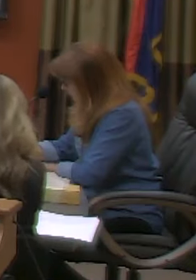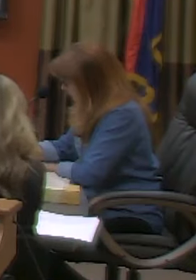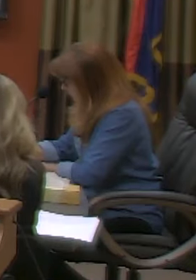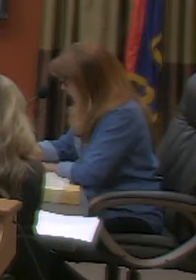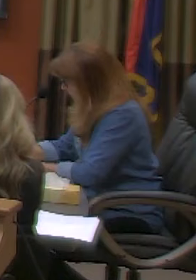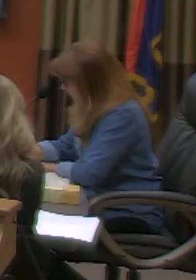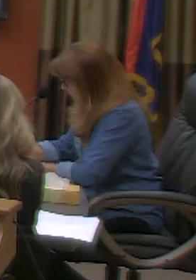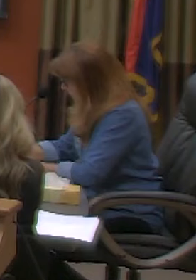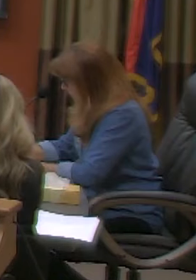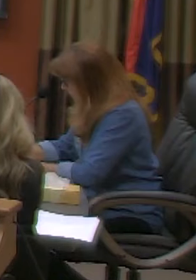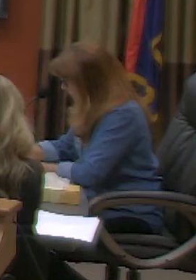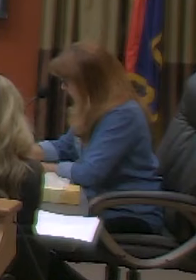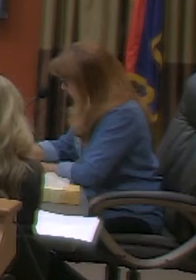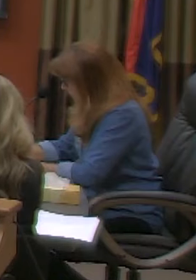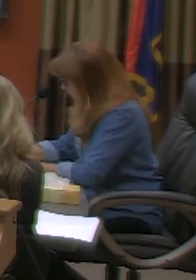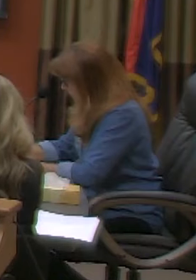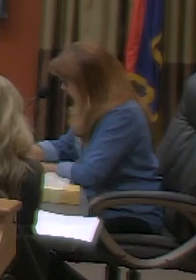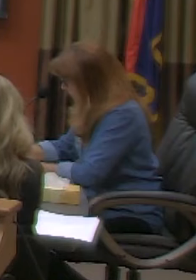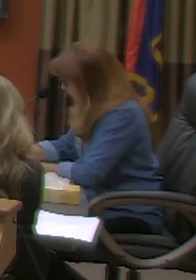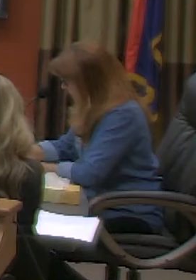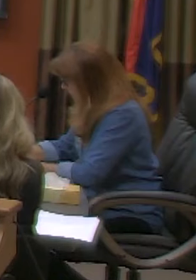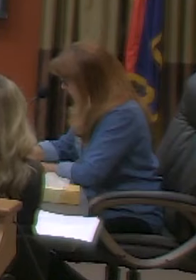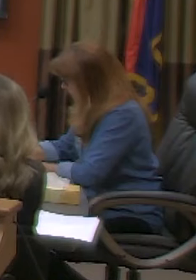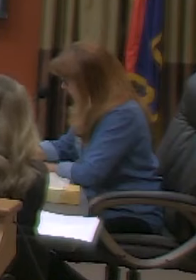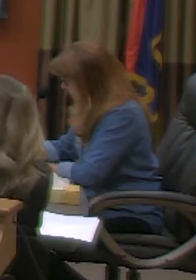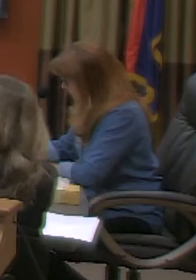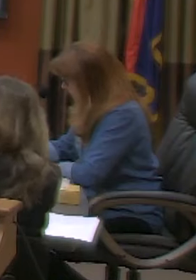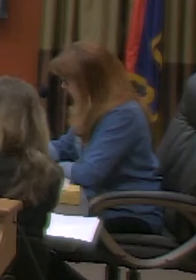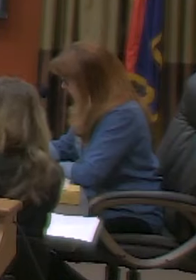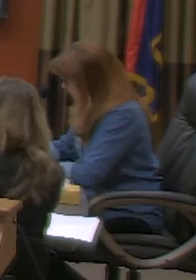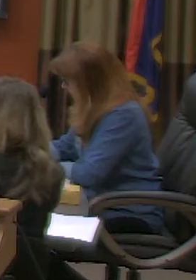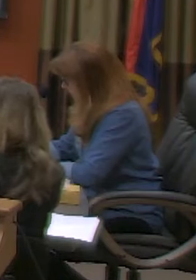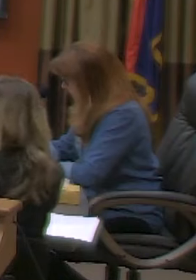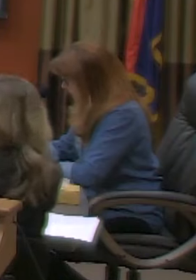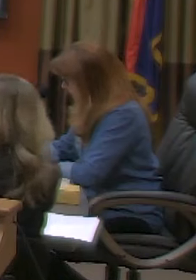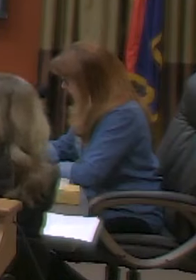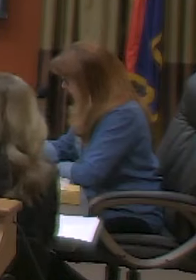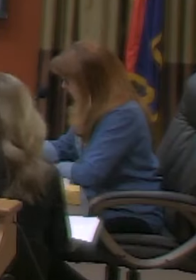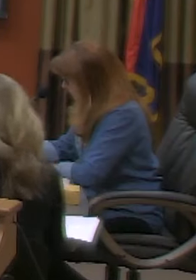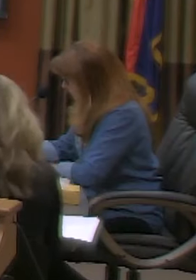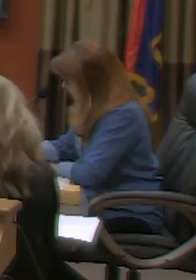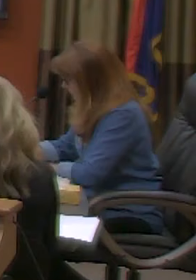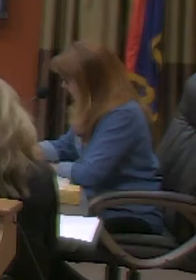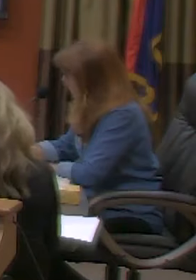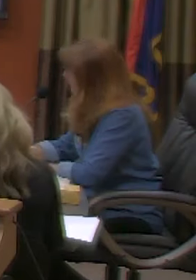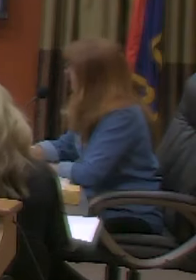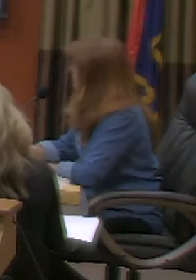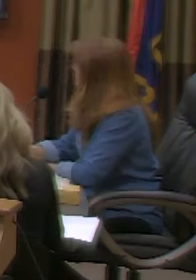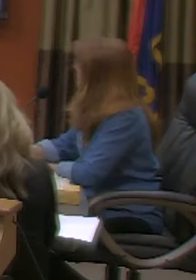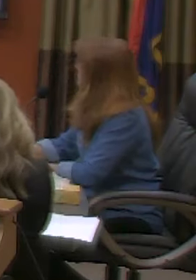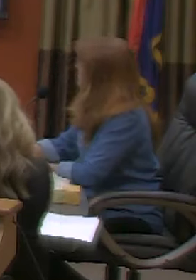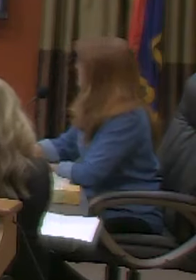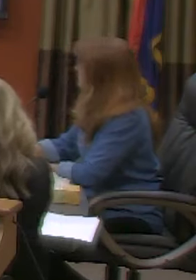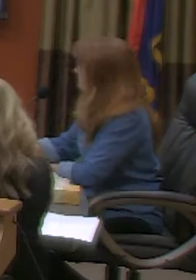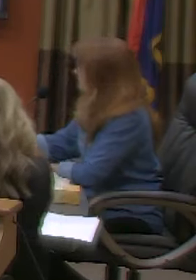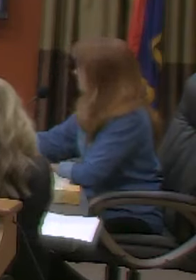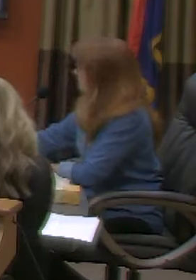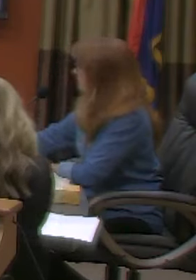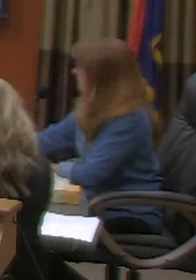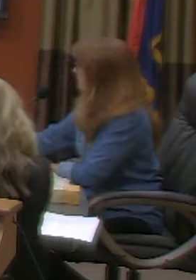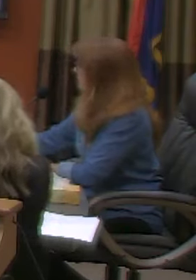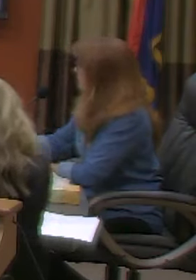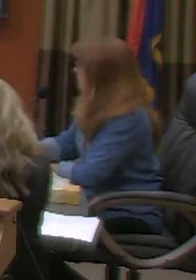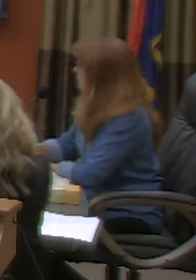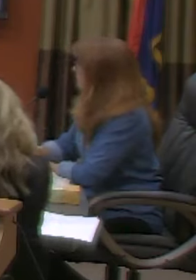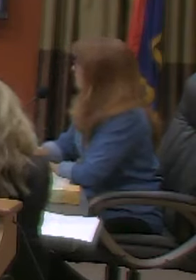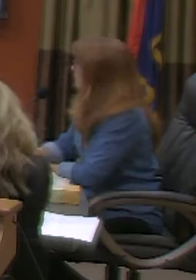seem minor in nature, but many times when contracts the incorrect